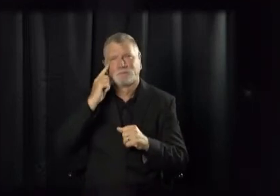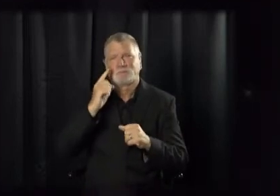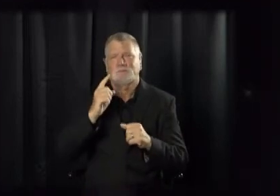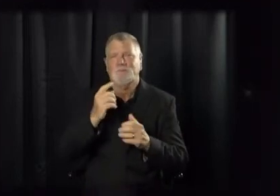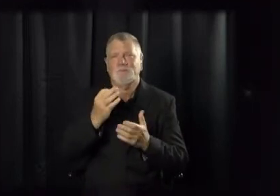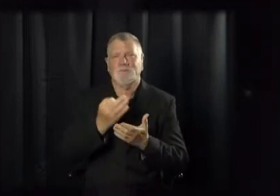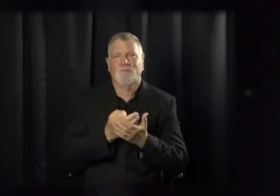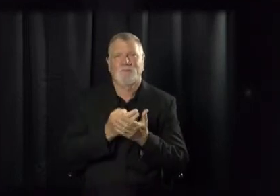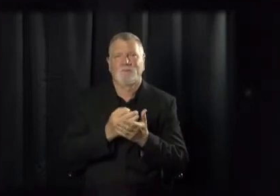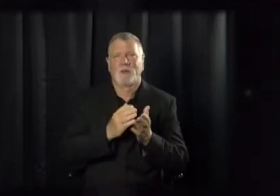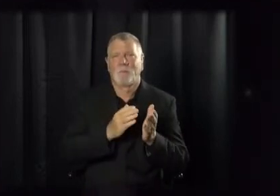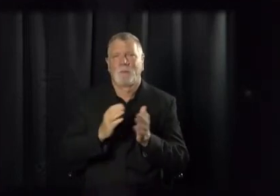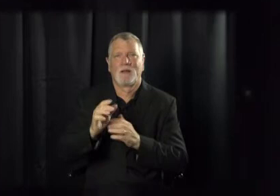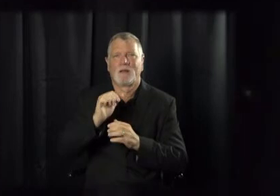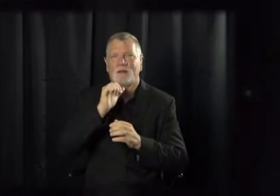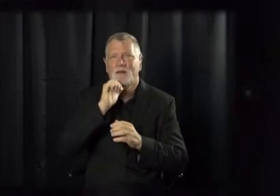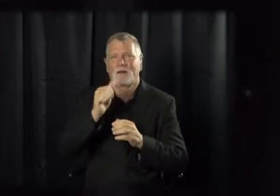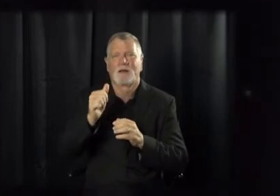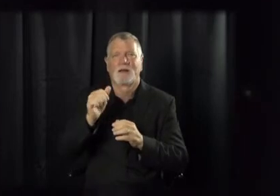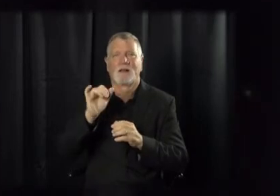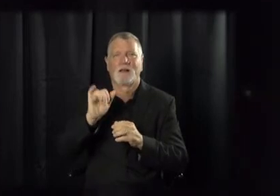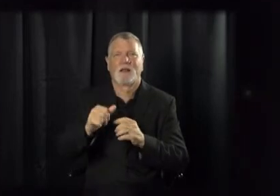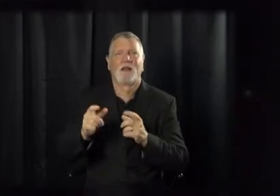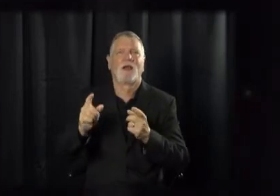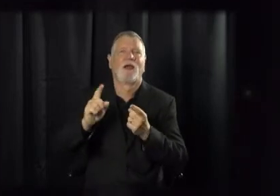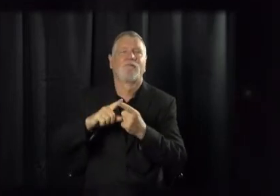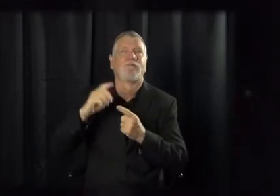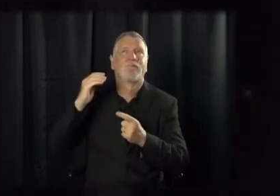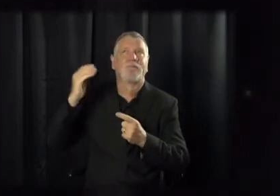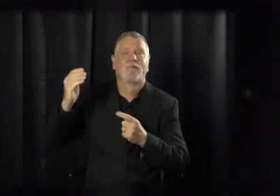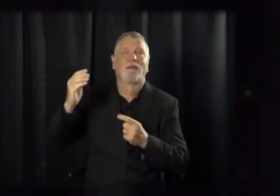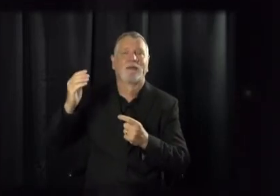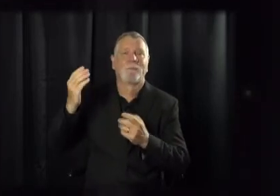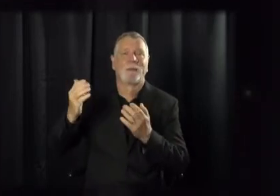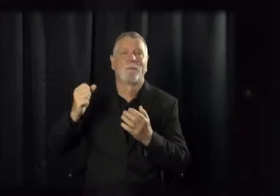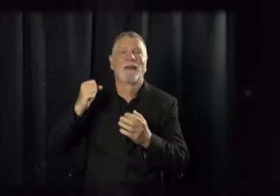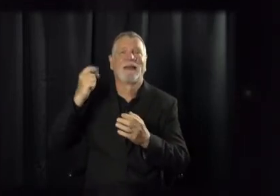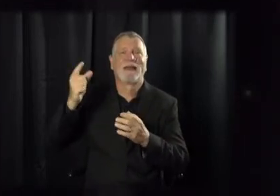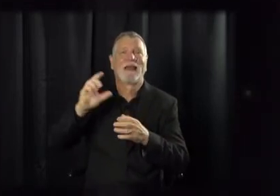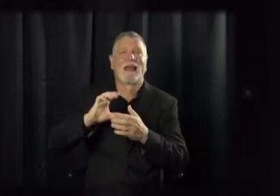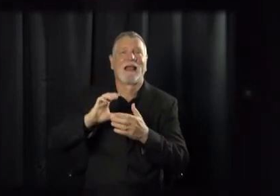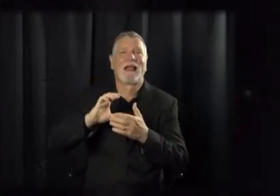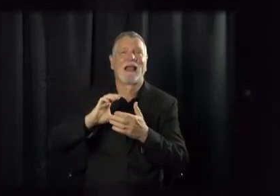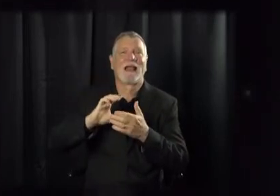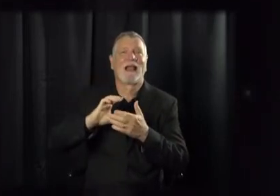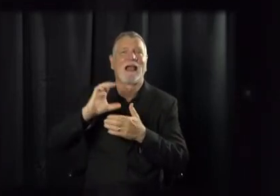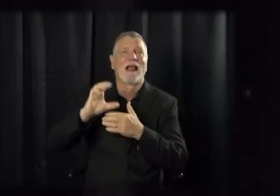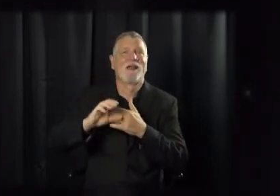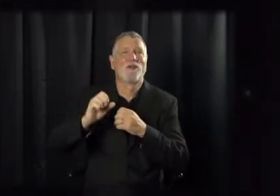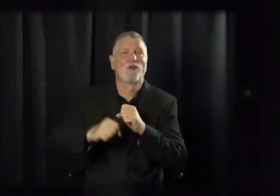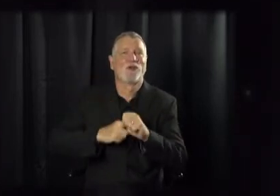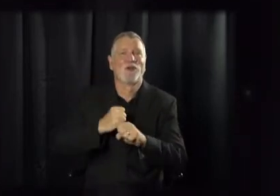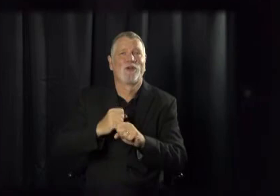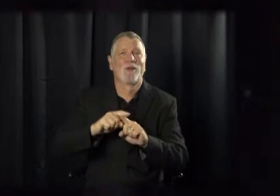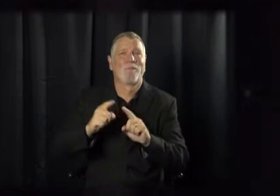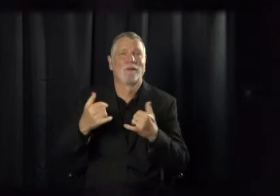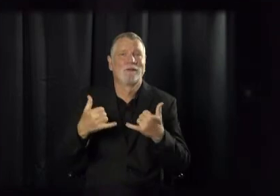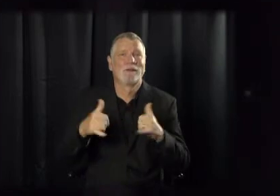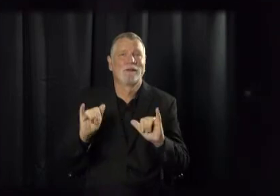is not envisioning having those until the next calendar year. But